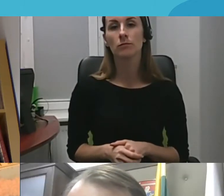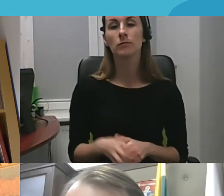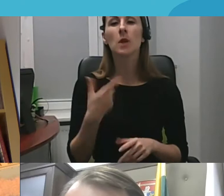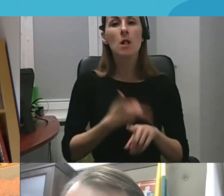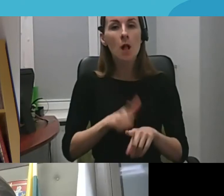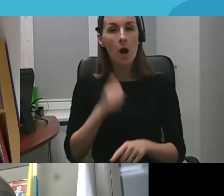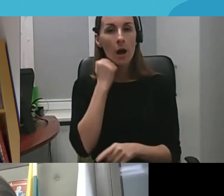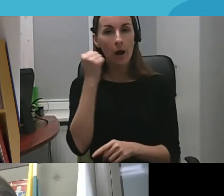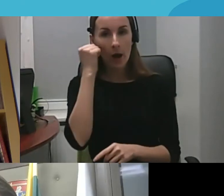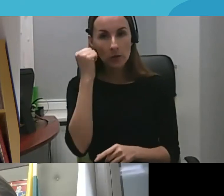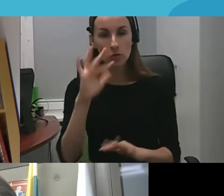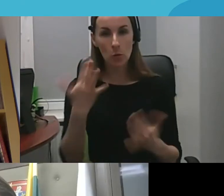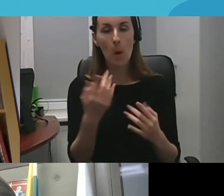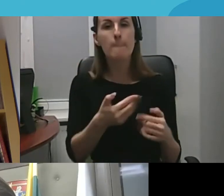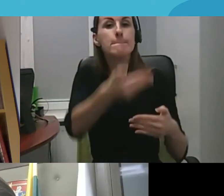saying a few words about